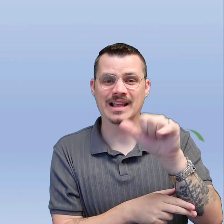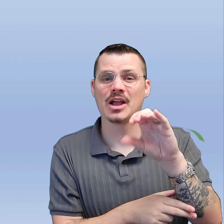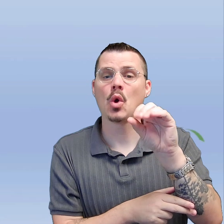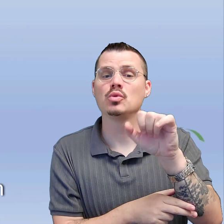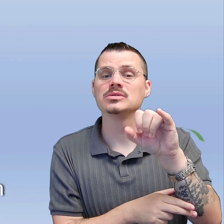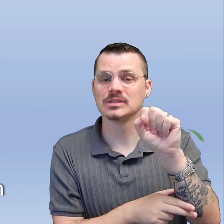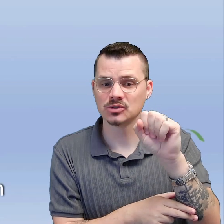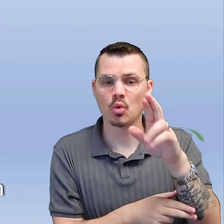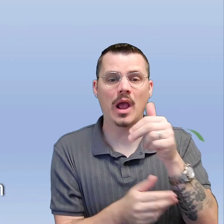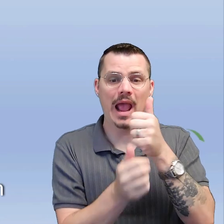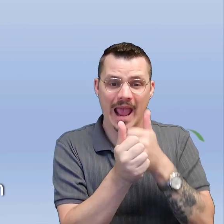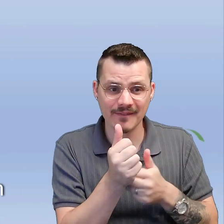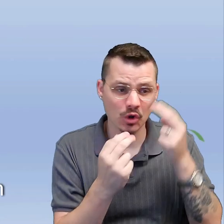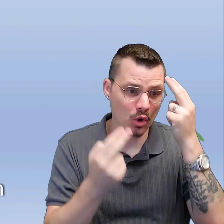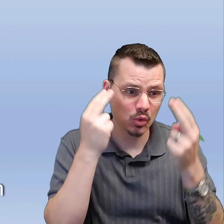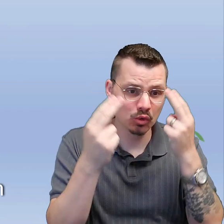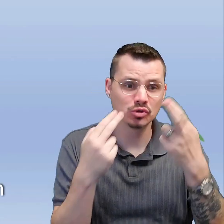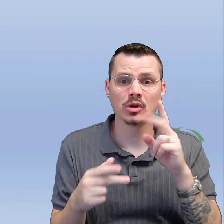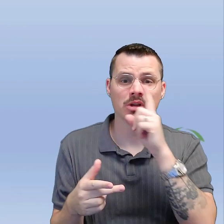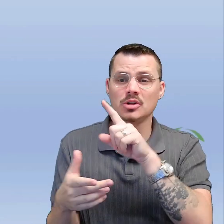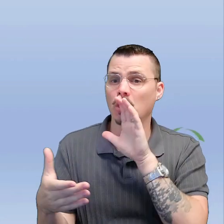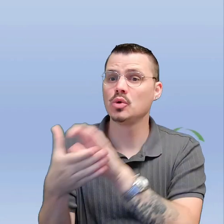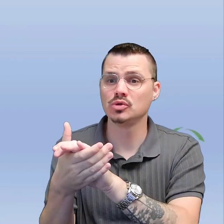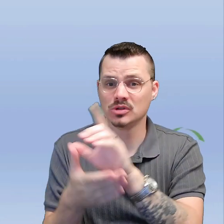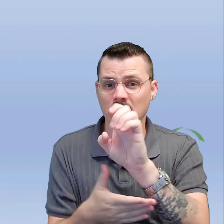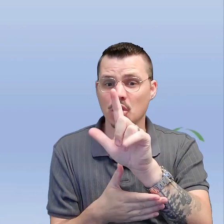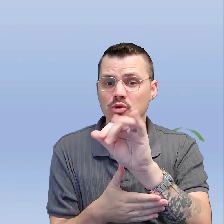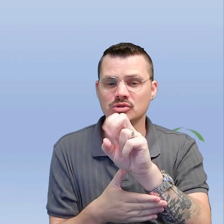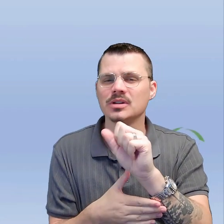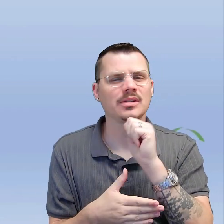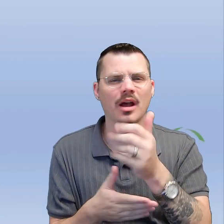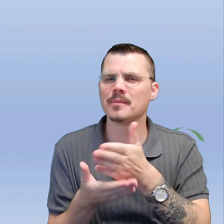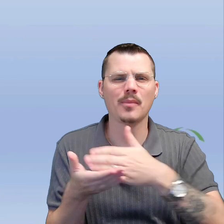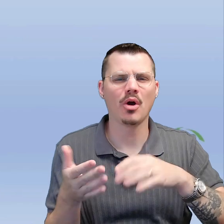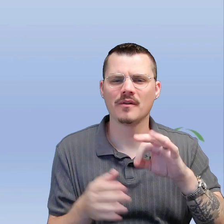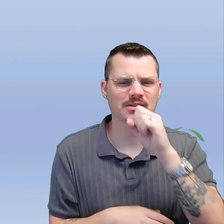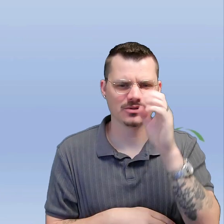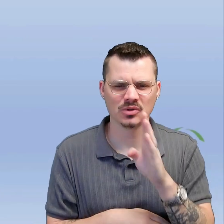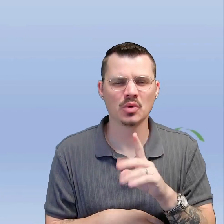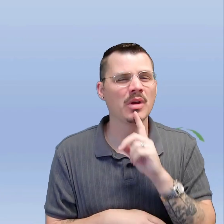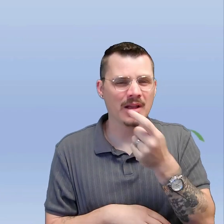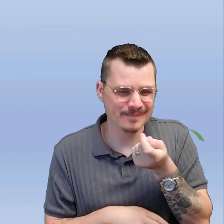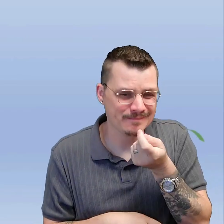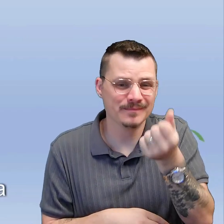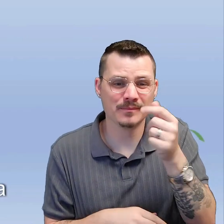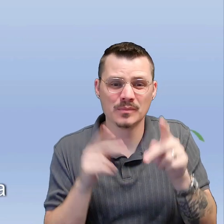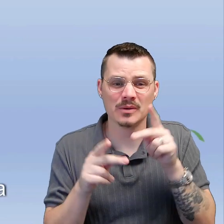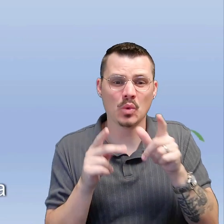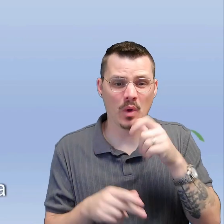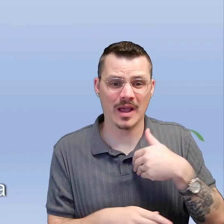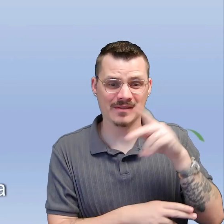psychosis, not every hallucination or delusion is a part of schizophrenia. In fact, only a minority of people